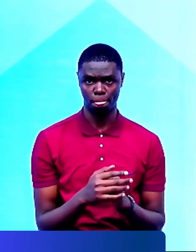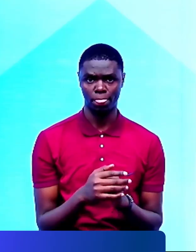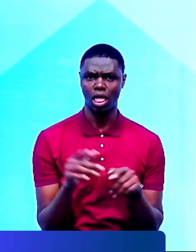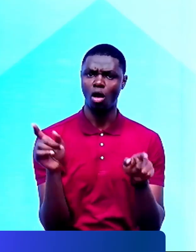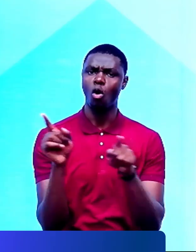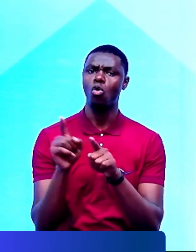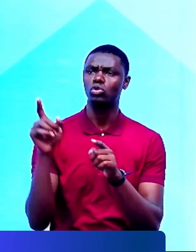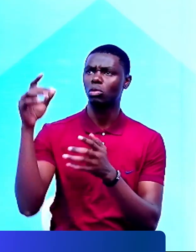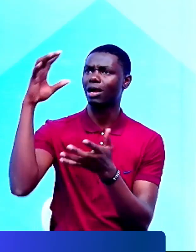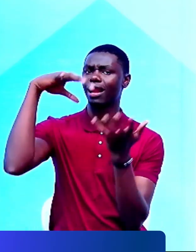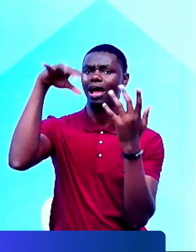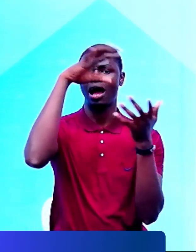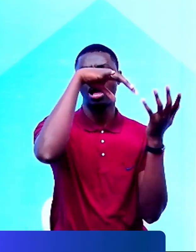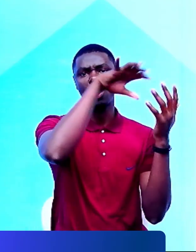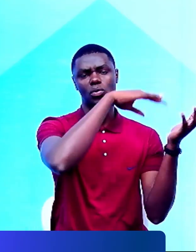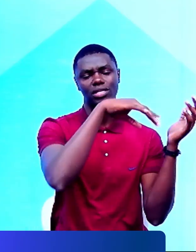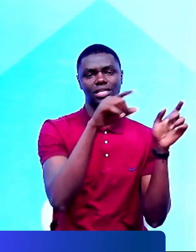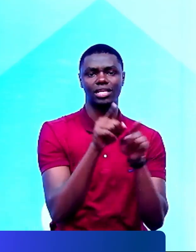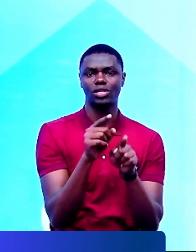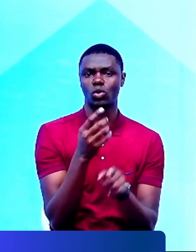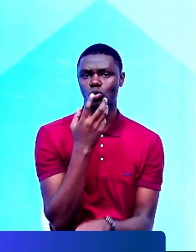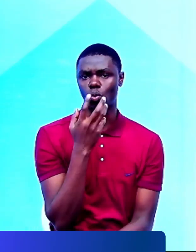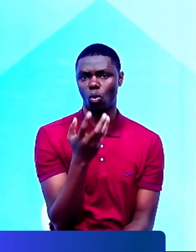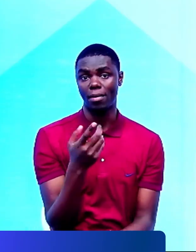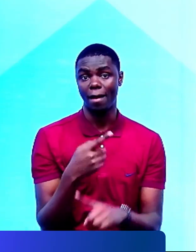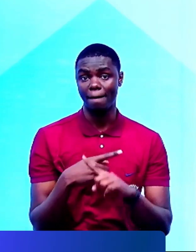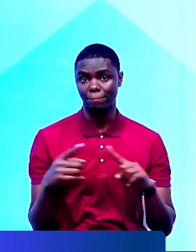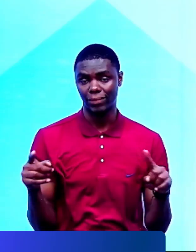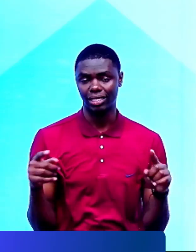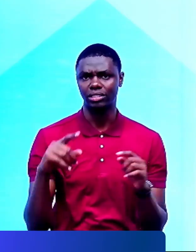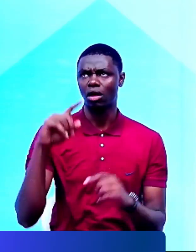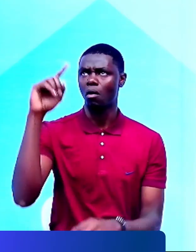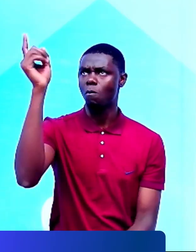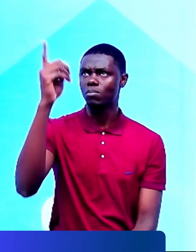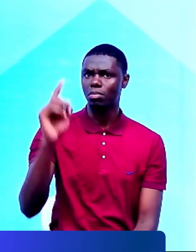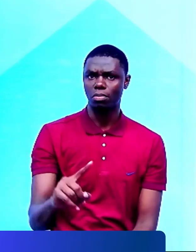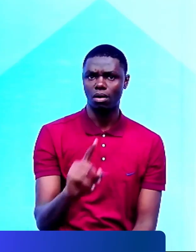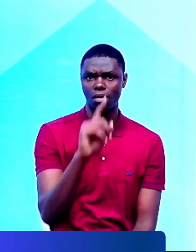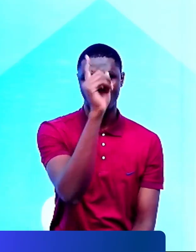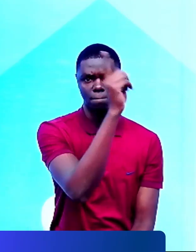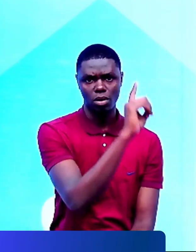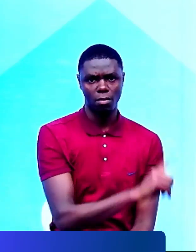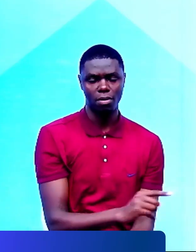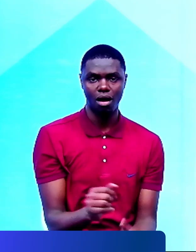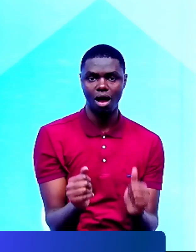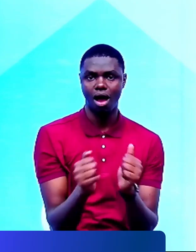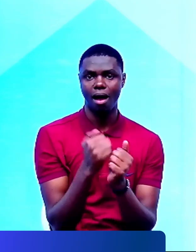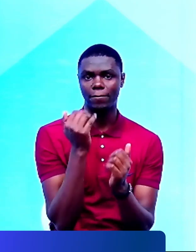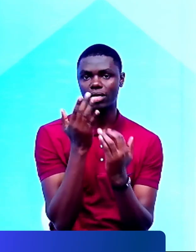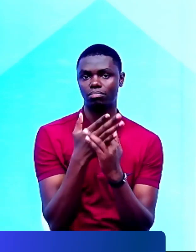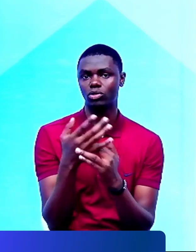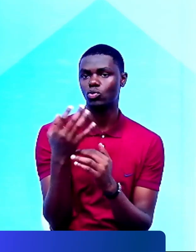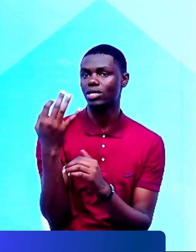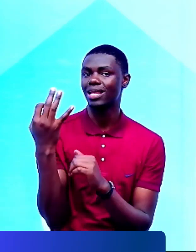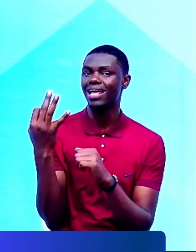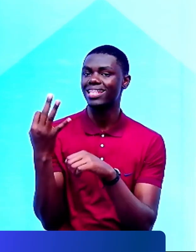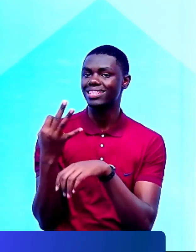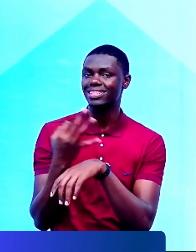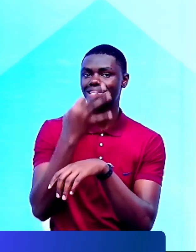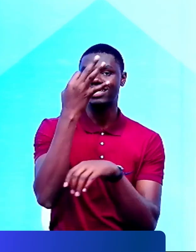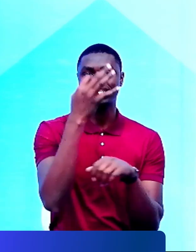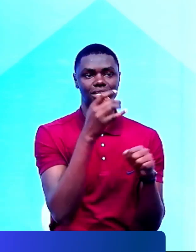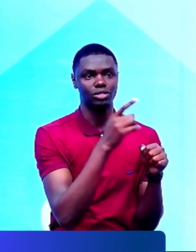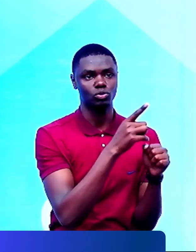also cloudy and warm, but thunderstorms are likely to happen between 3 and 6 p.m.